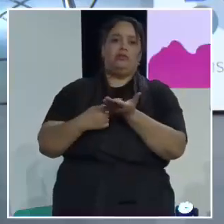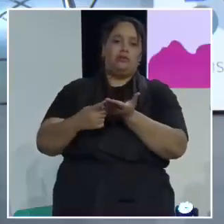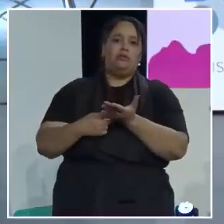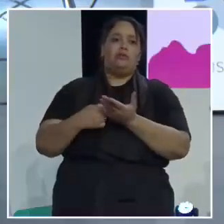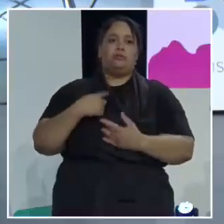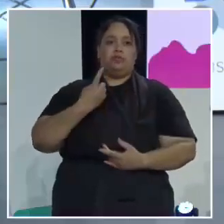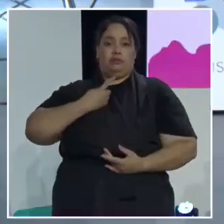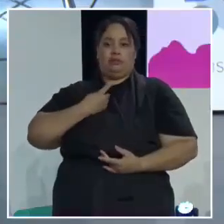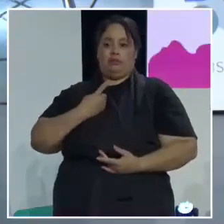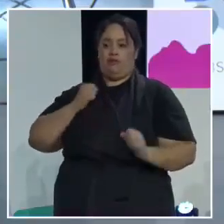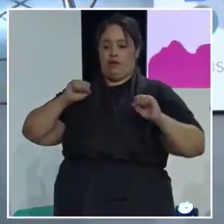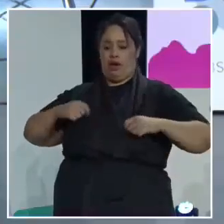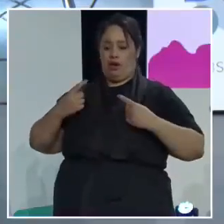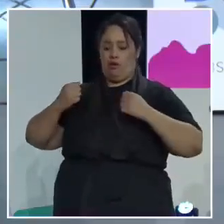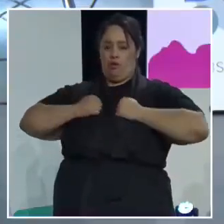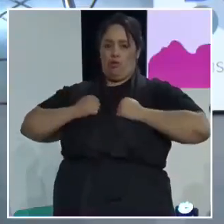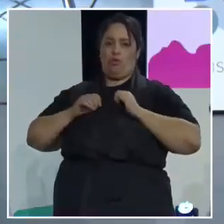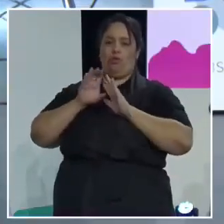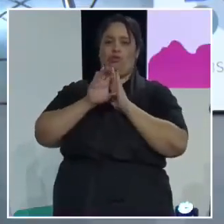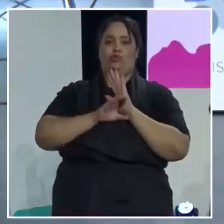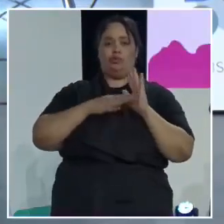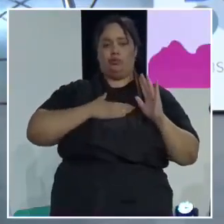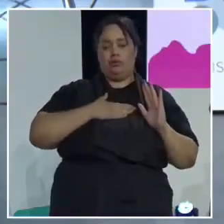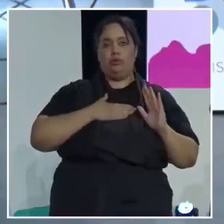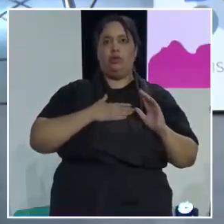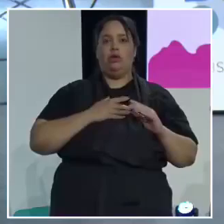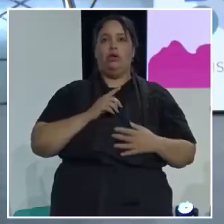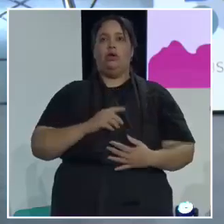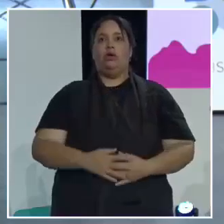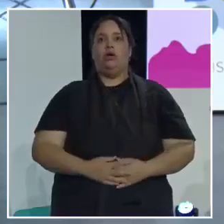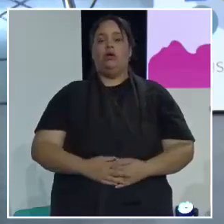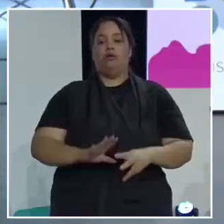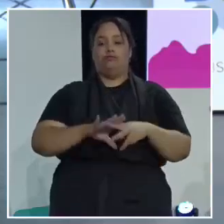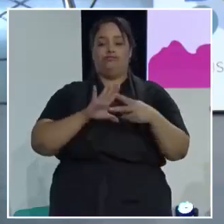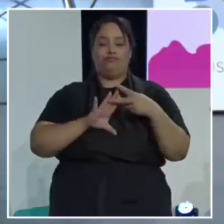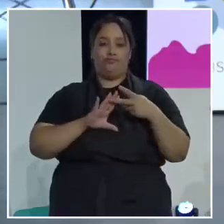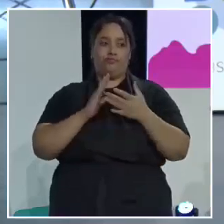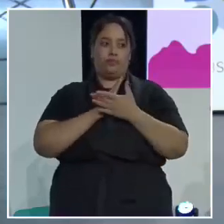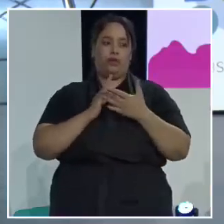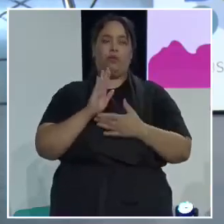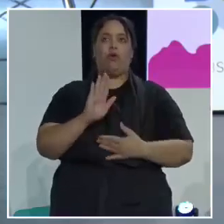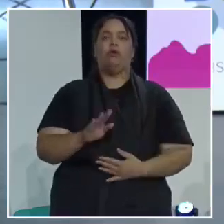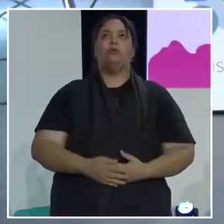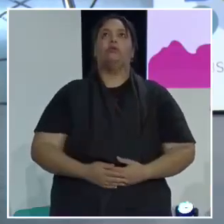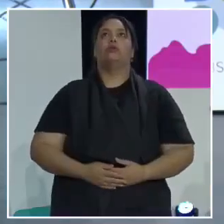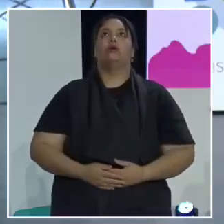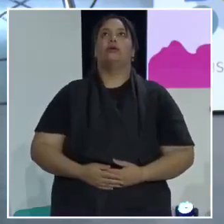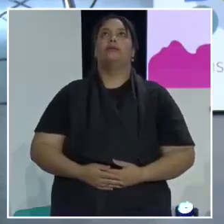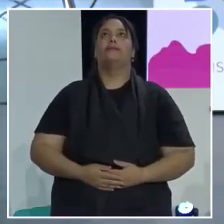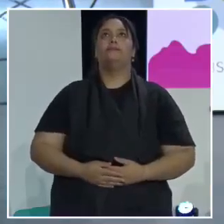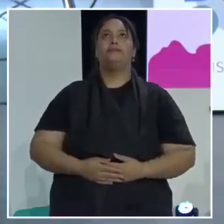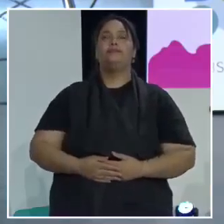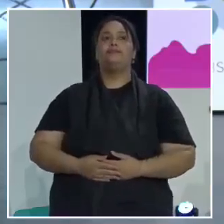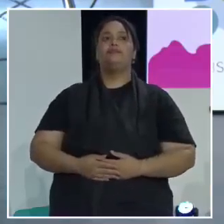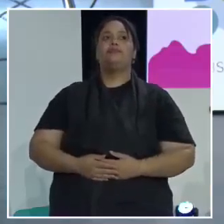do it myself in my own constituency. Then, second element, I think